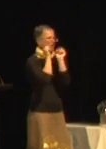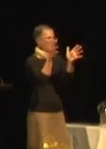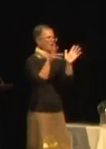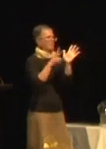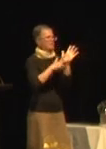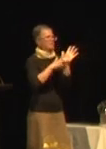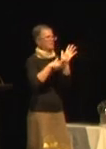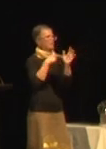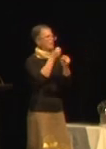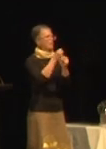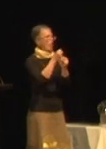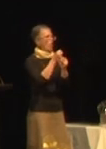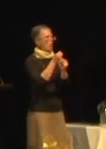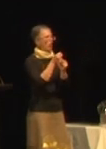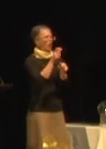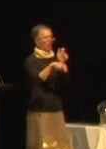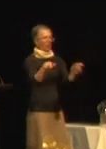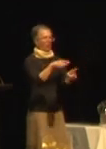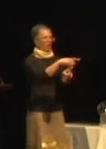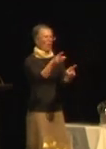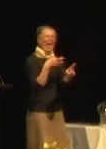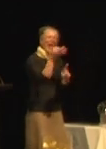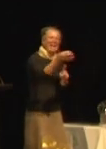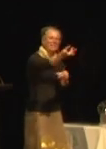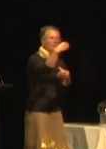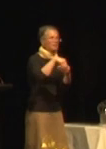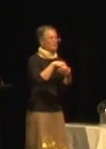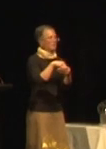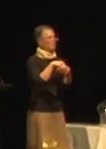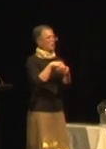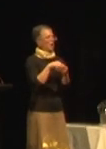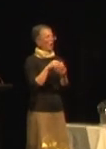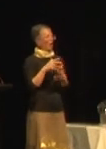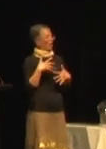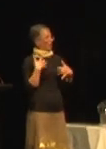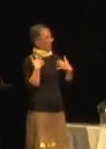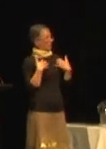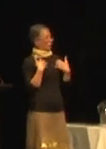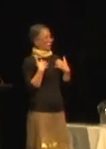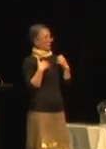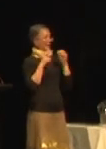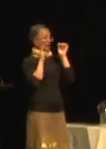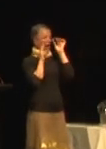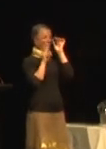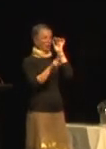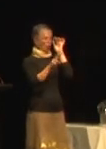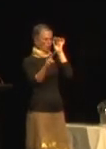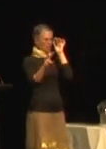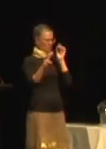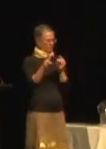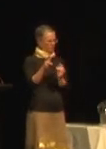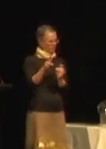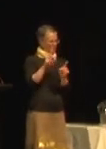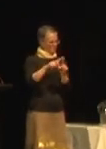followers to come along. I've noticed that almost all of the interesting social good projects